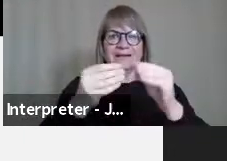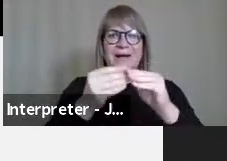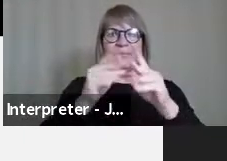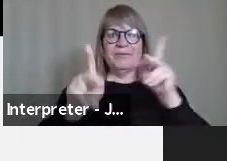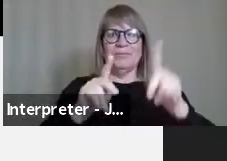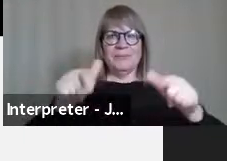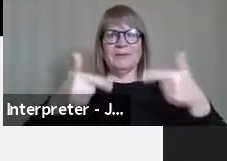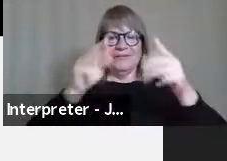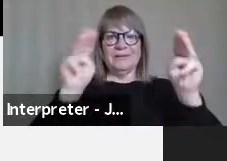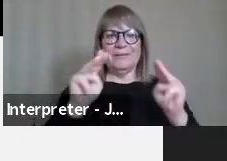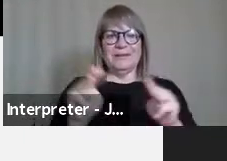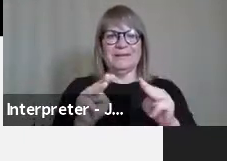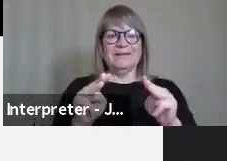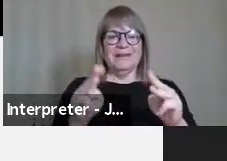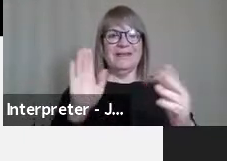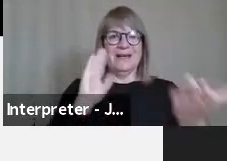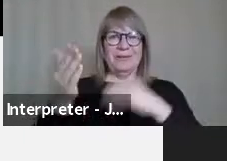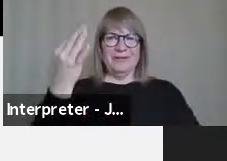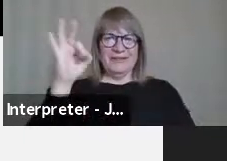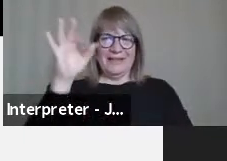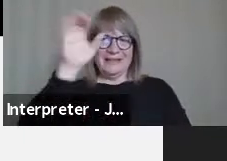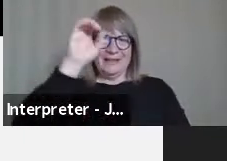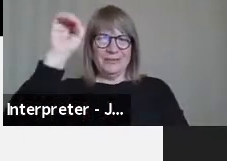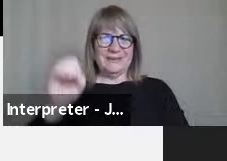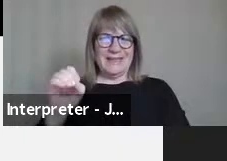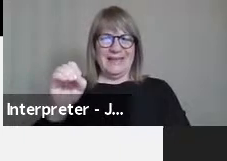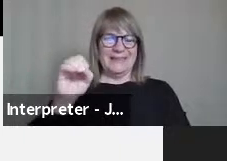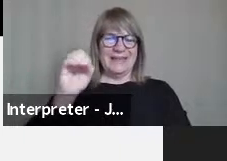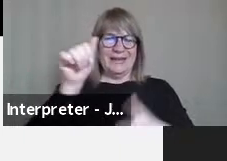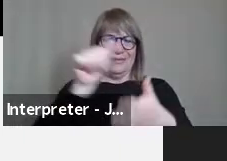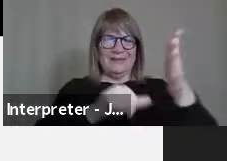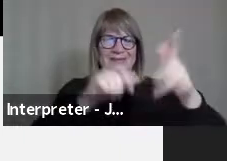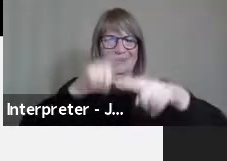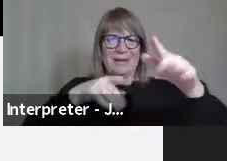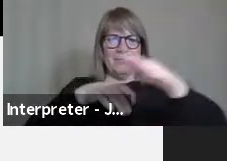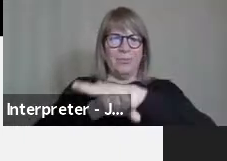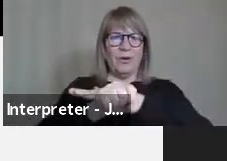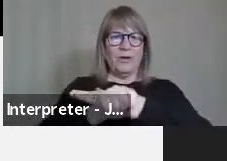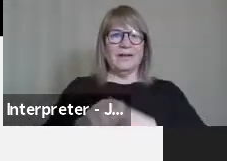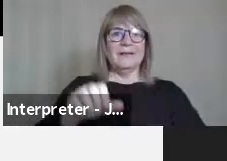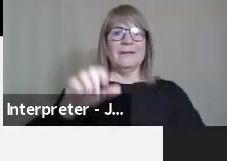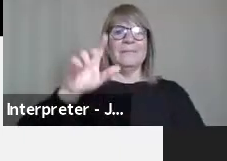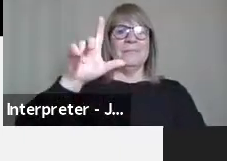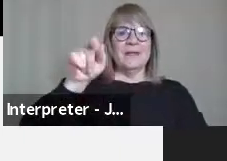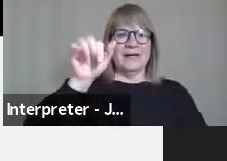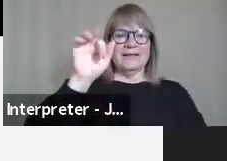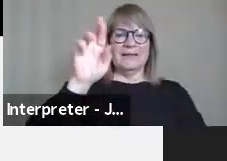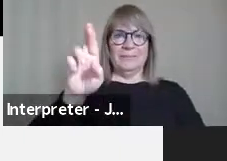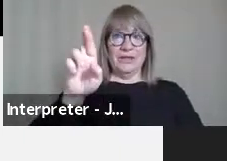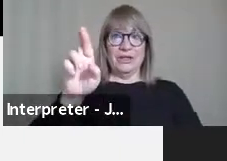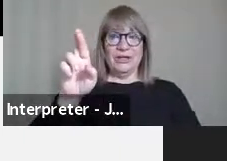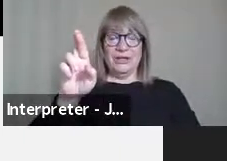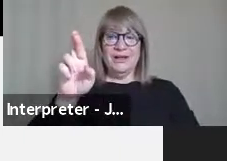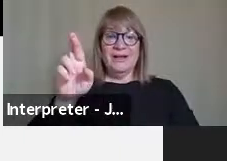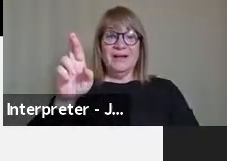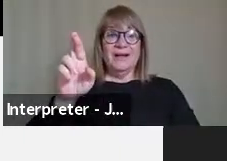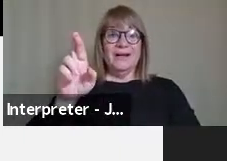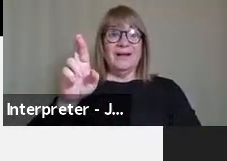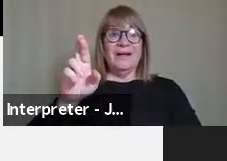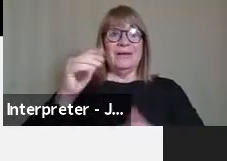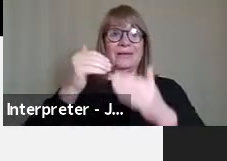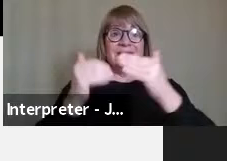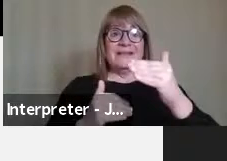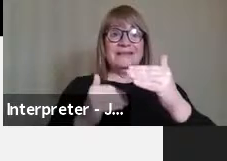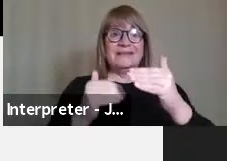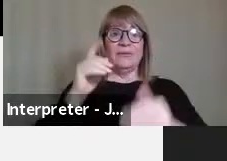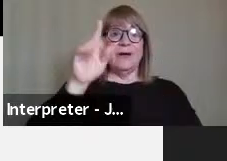compared to 19 of sterilization recommendations um at lapier the native american population was less than one percent and five percent of the